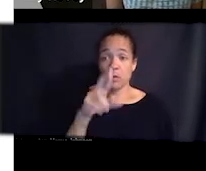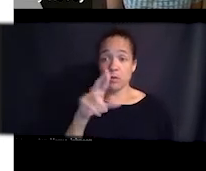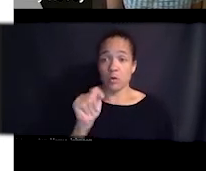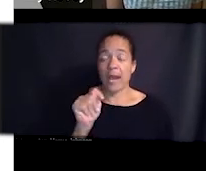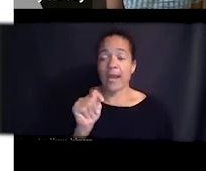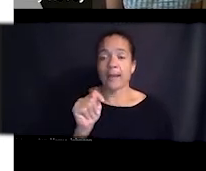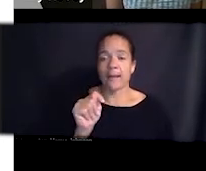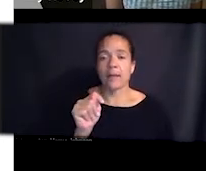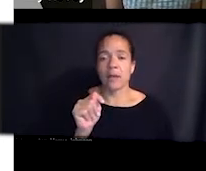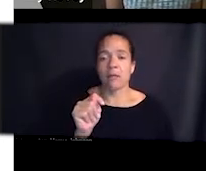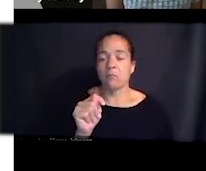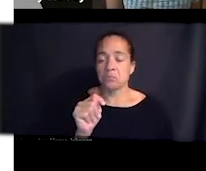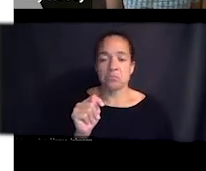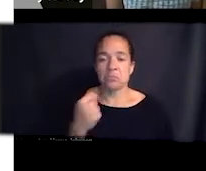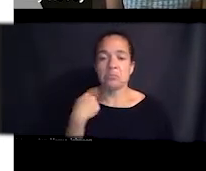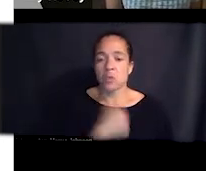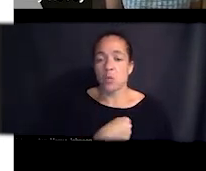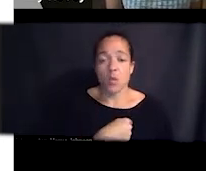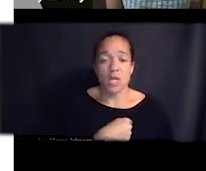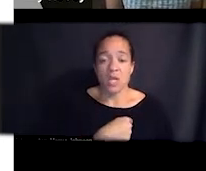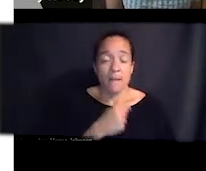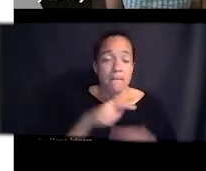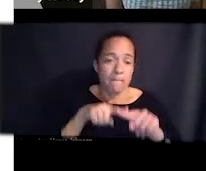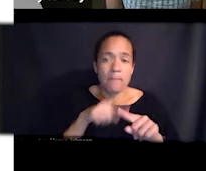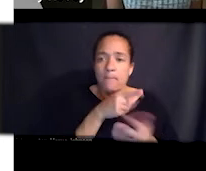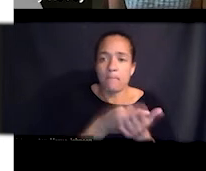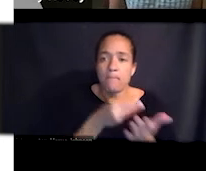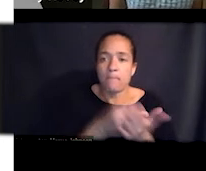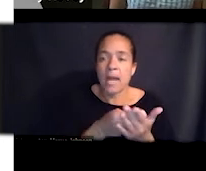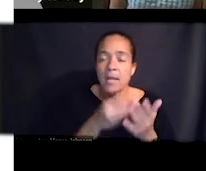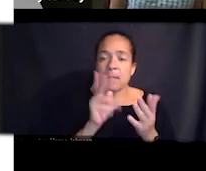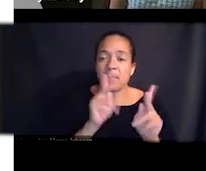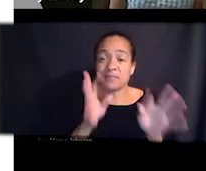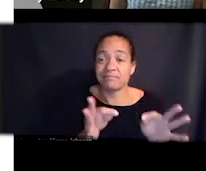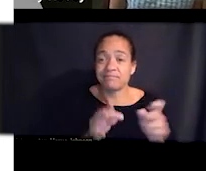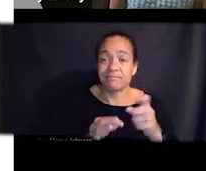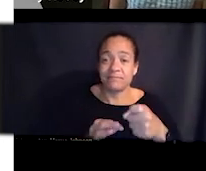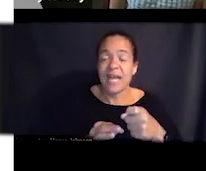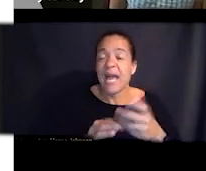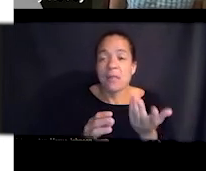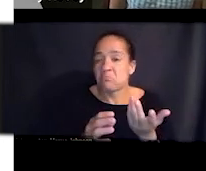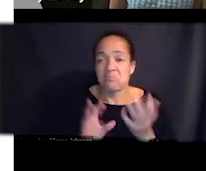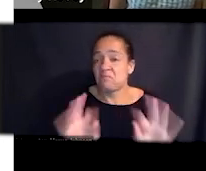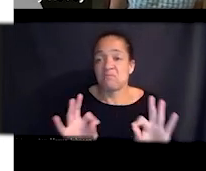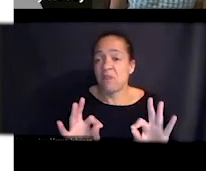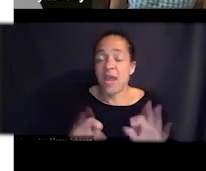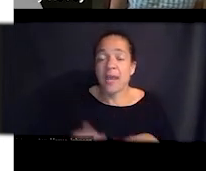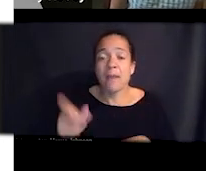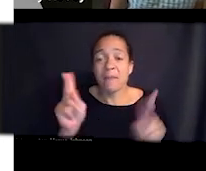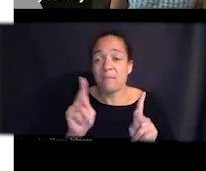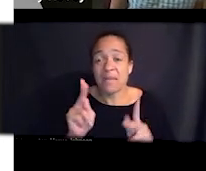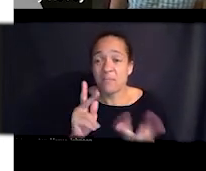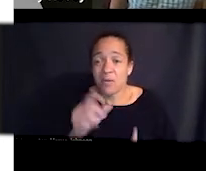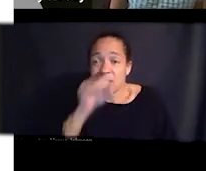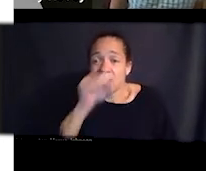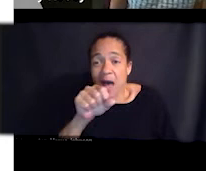that we were able to award, you know, people love to be heard. I mean, Sarah, I mean, what are your thoughts? Like, what